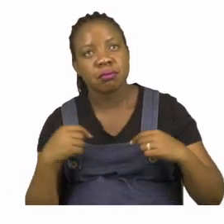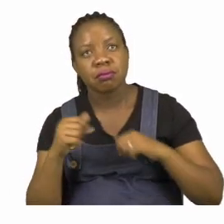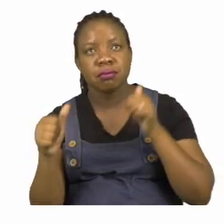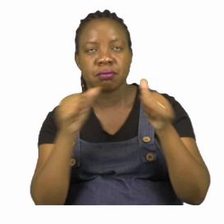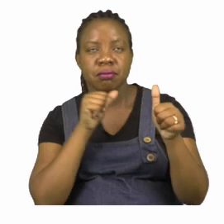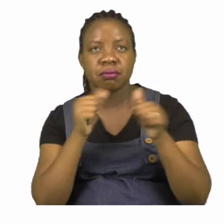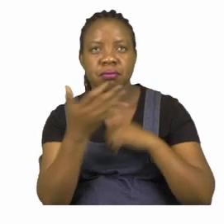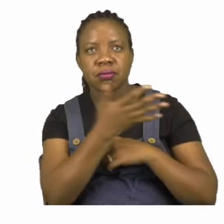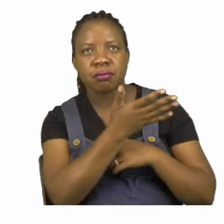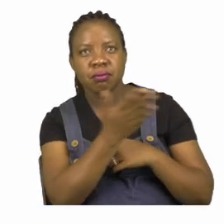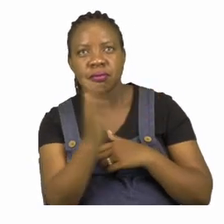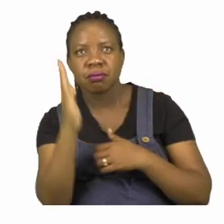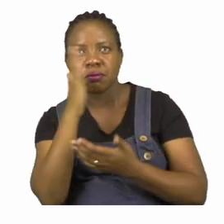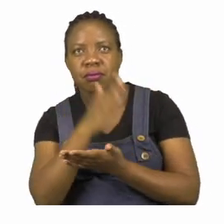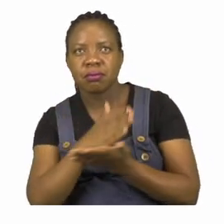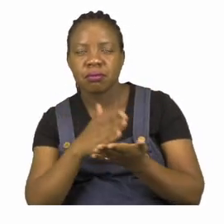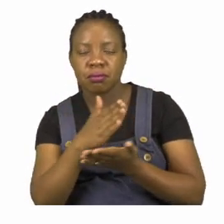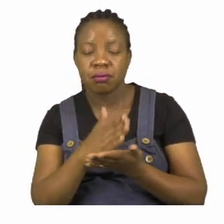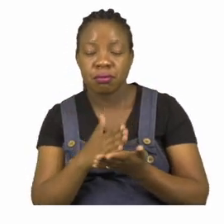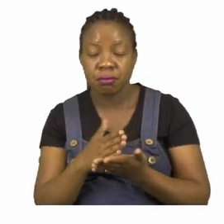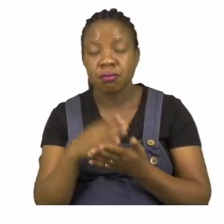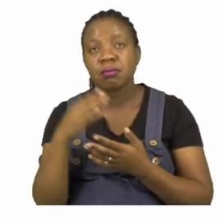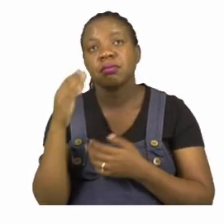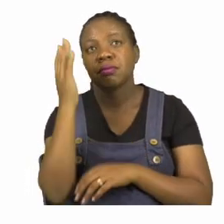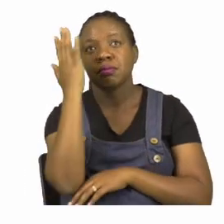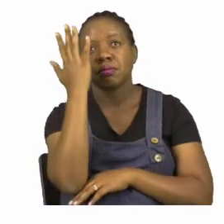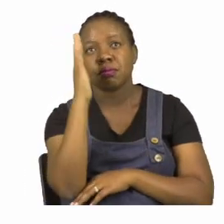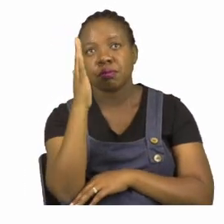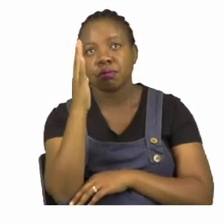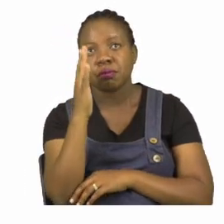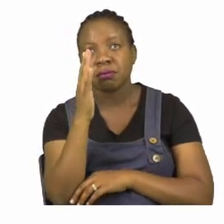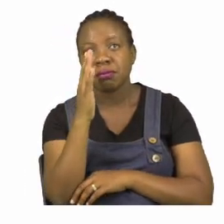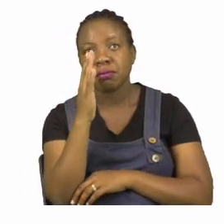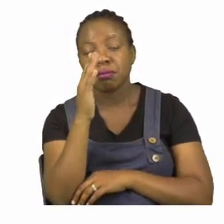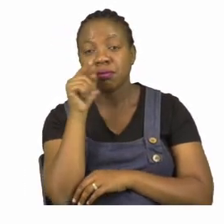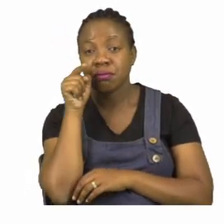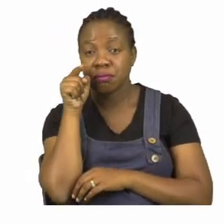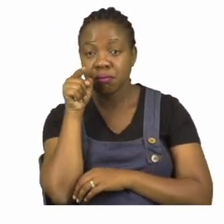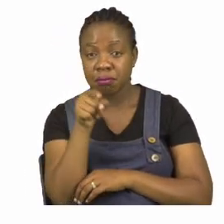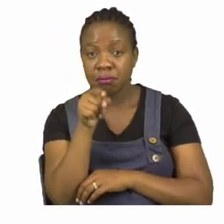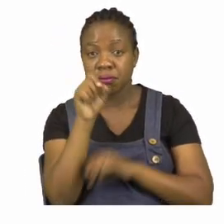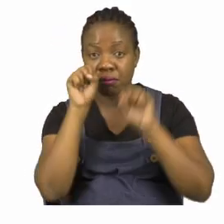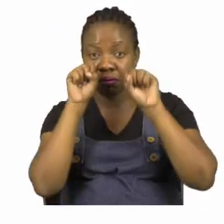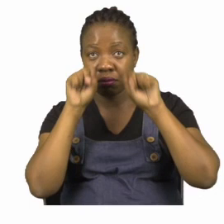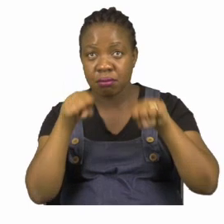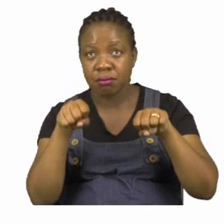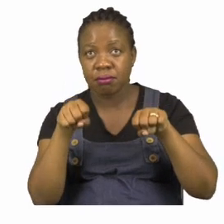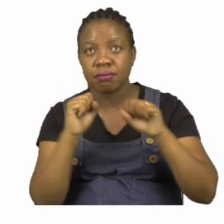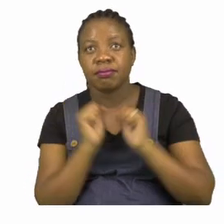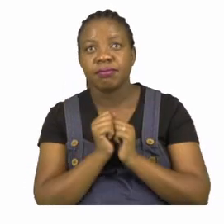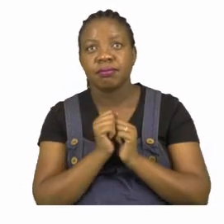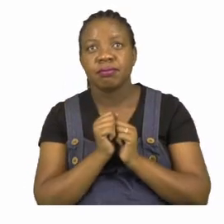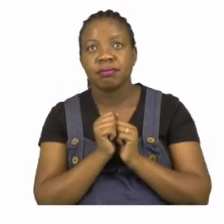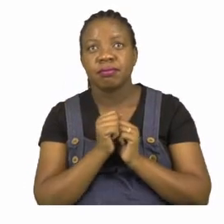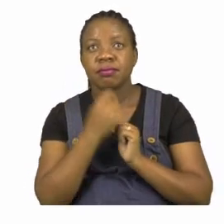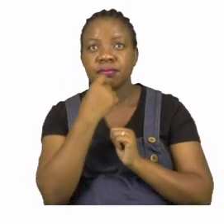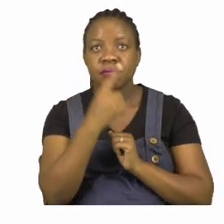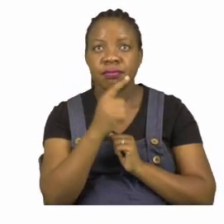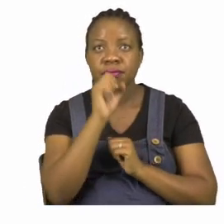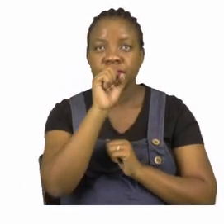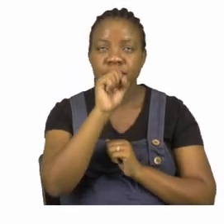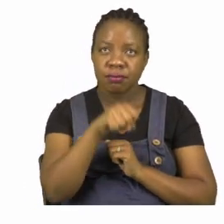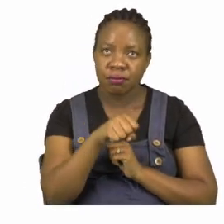eat all parts of the plant. Do you agree? Say yes